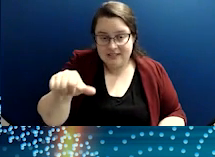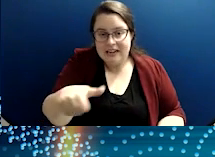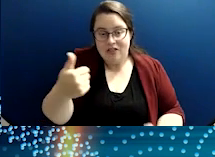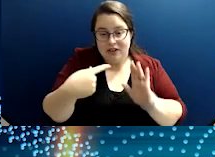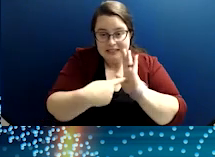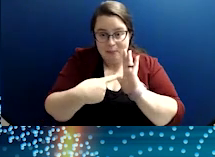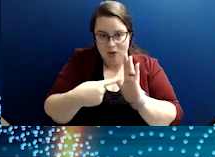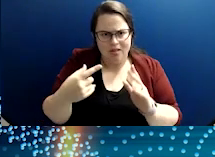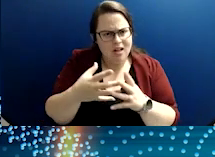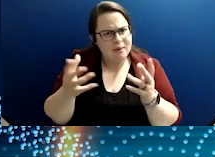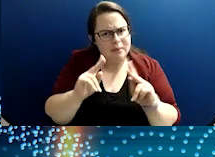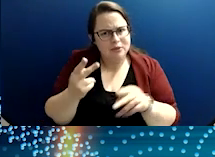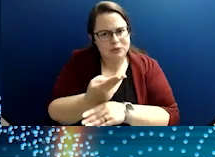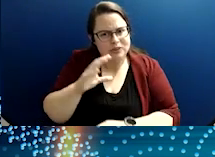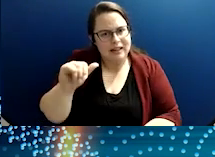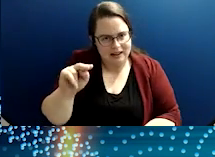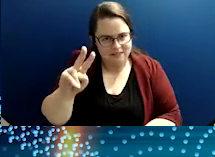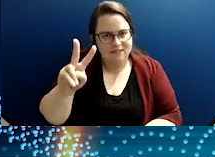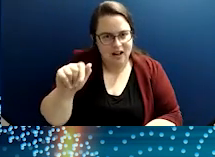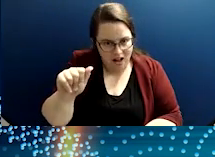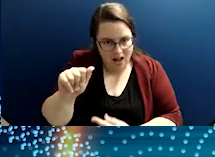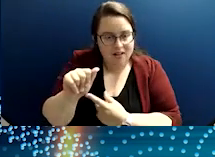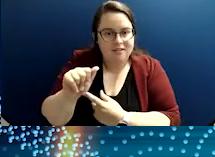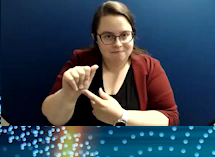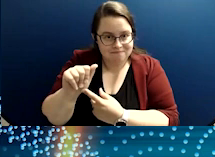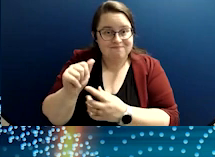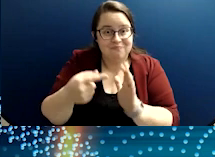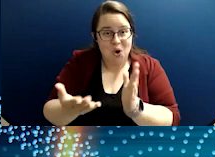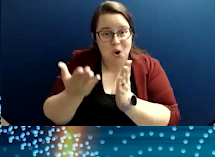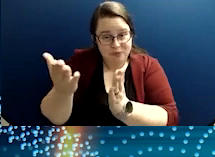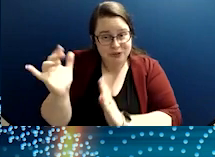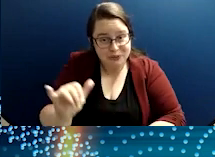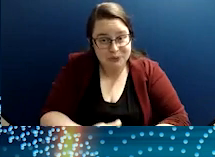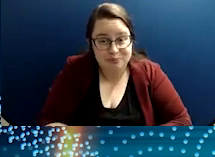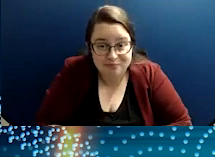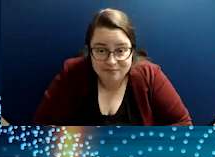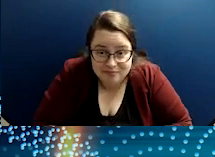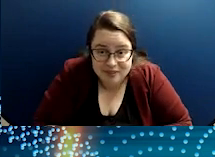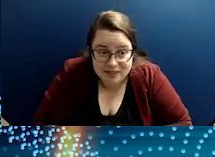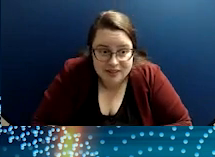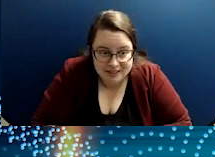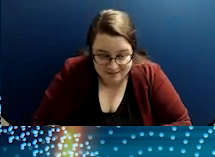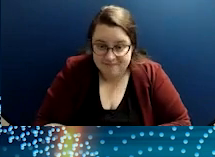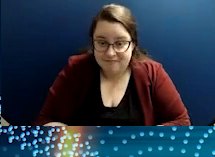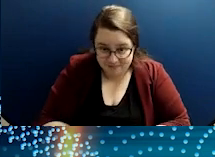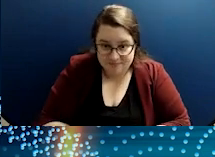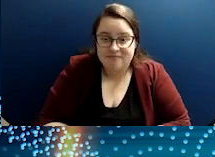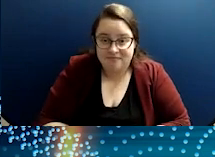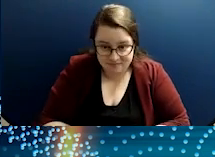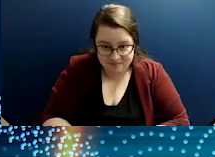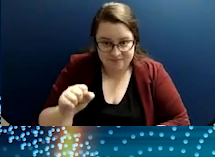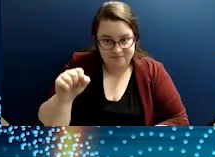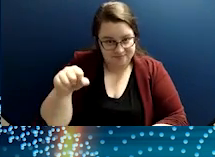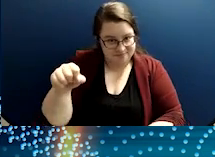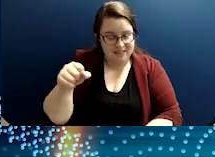also offering AI generated images for you, which I think is good, but it is a